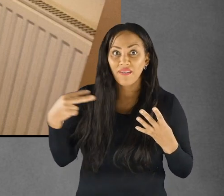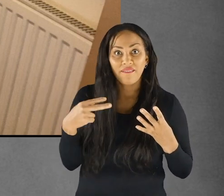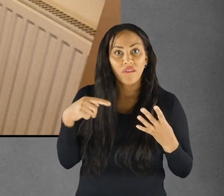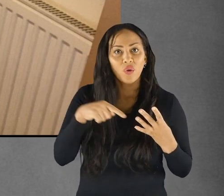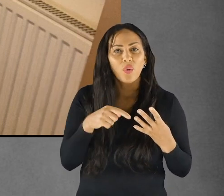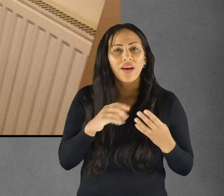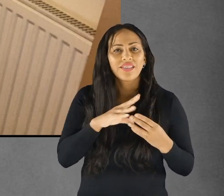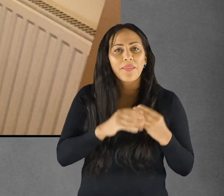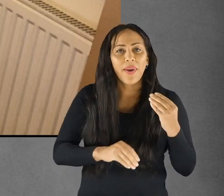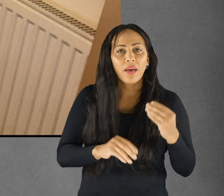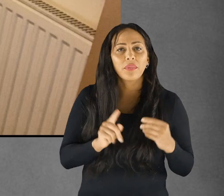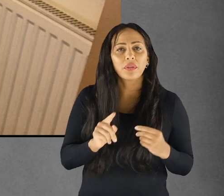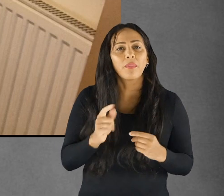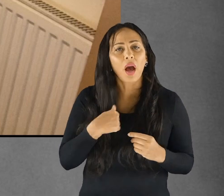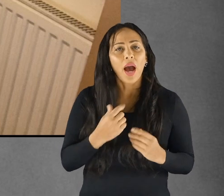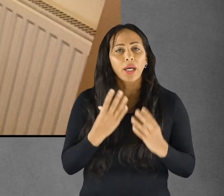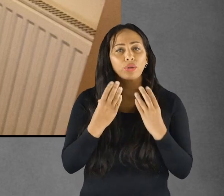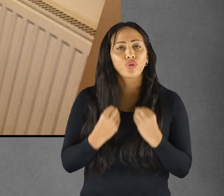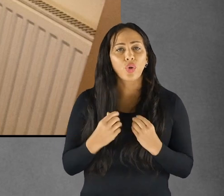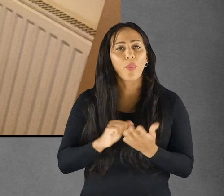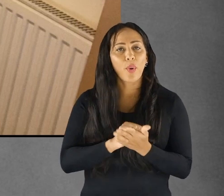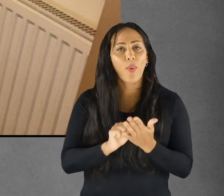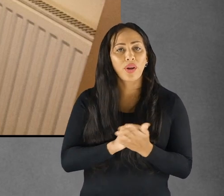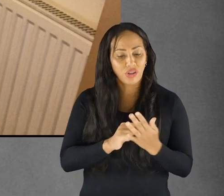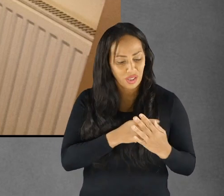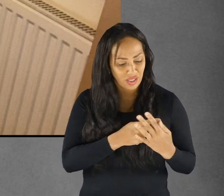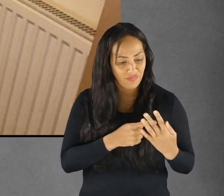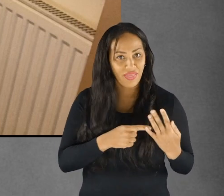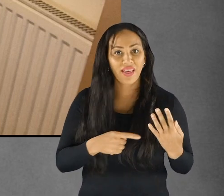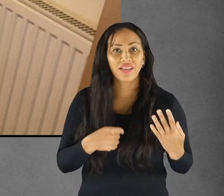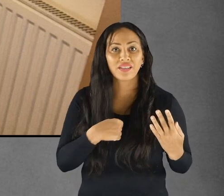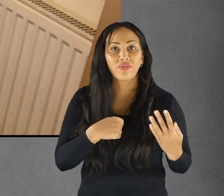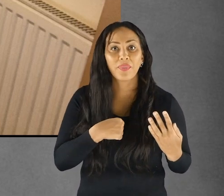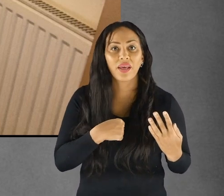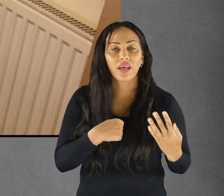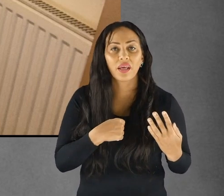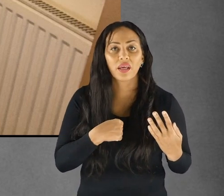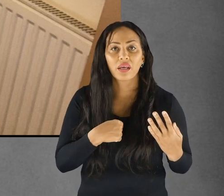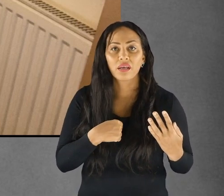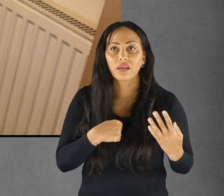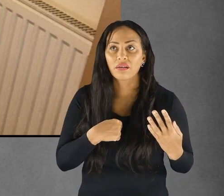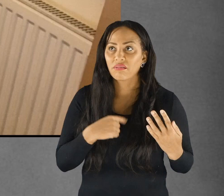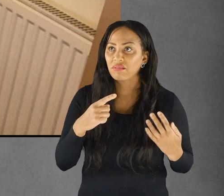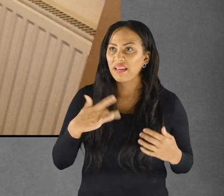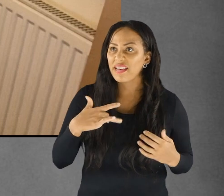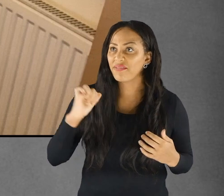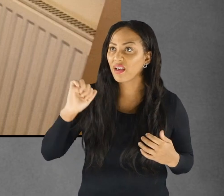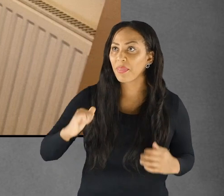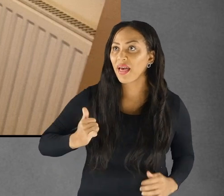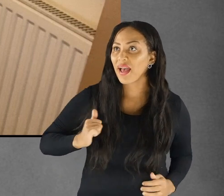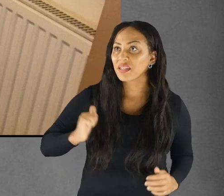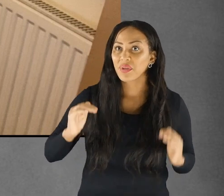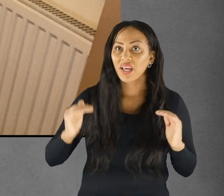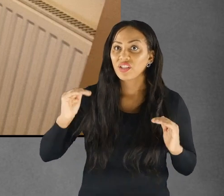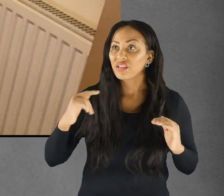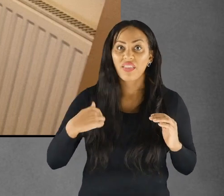may be classed as impairments. But I can stop apologizing for those aspects of me not living up to the